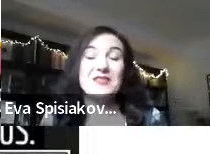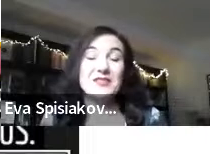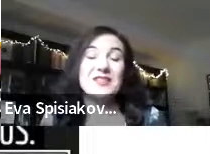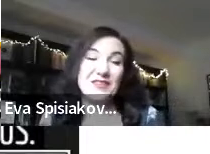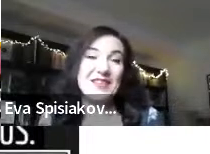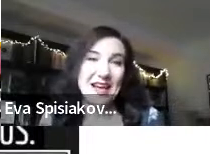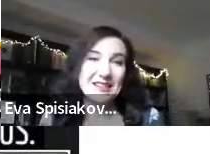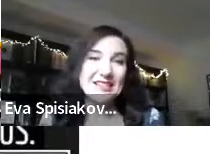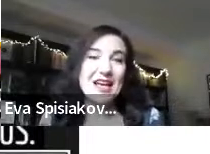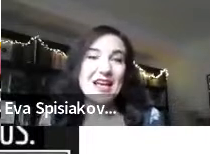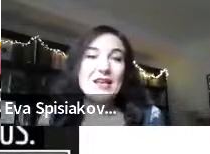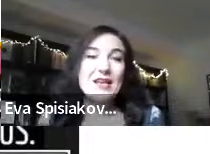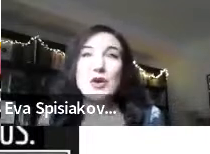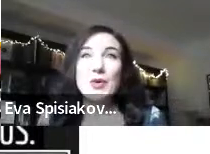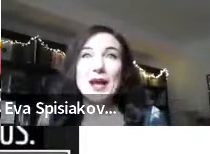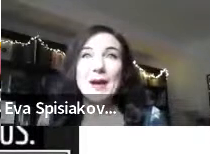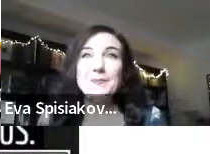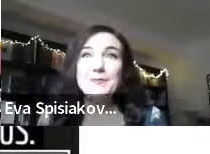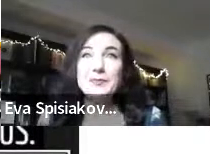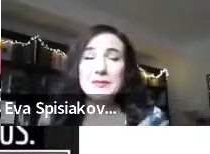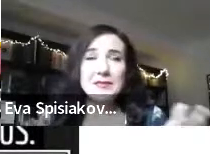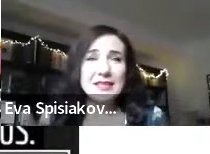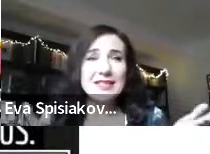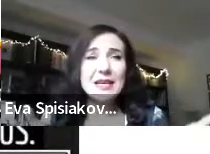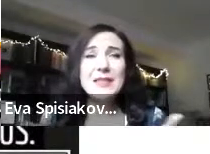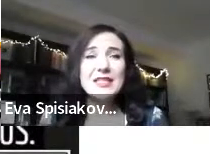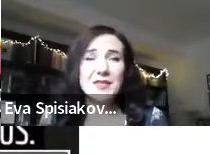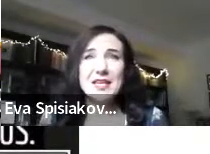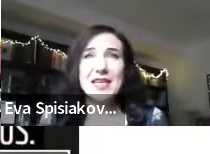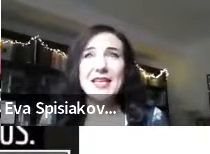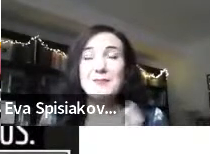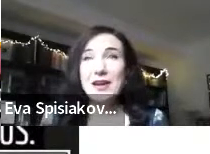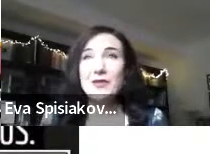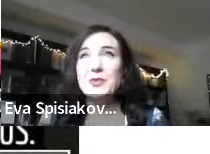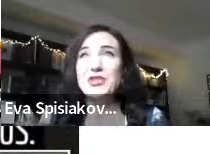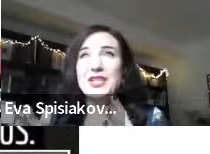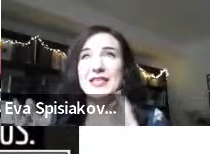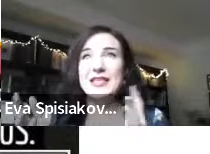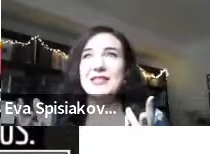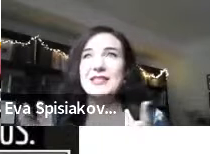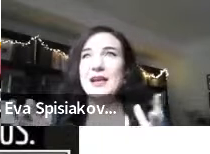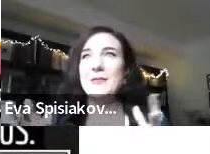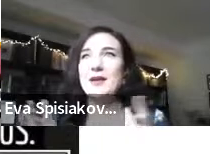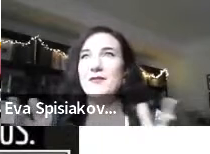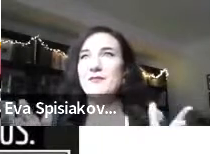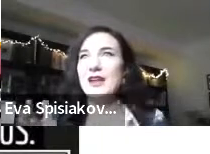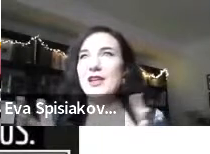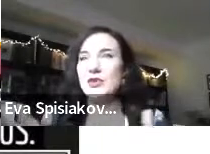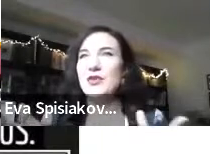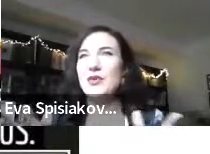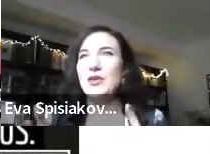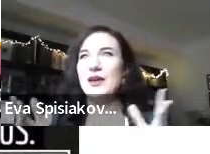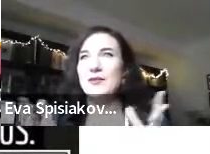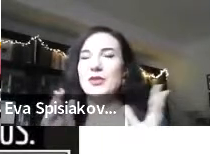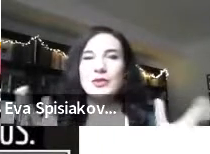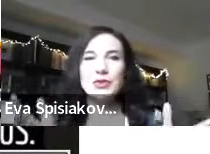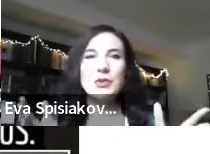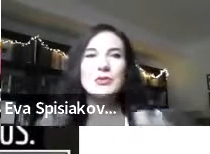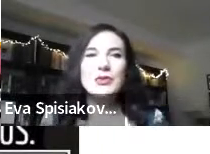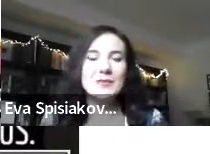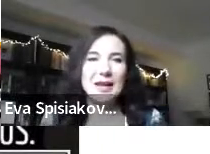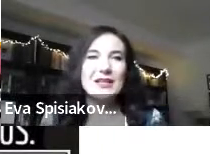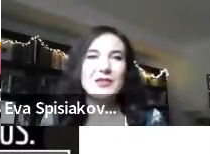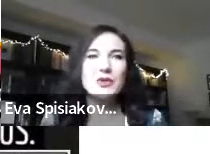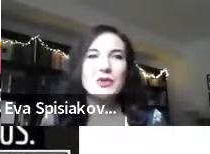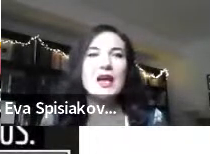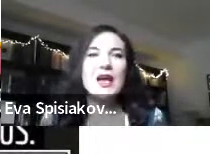cafes and restaurants and everything else. So the table that you see is part of this project. This is a very useful sort of